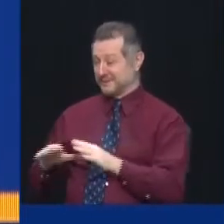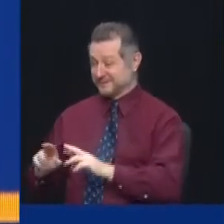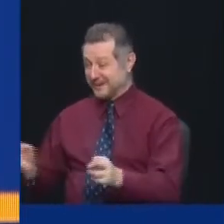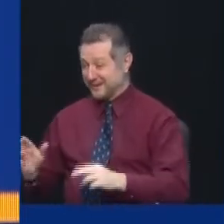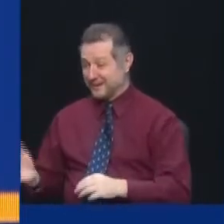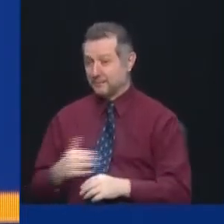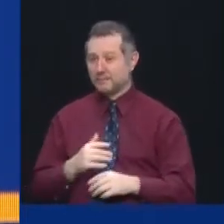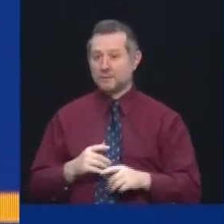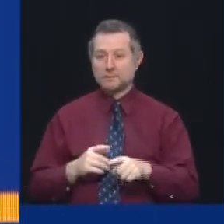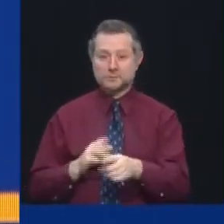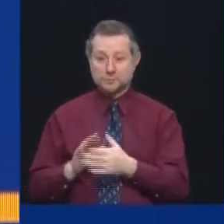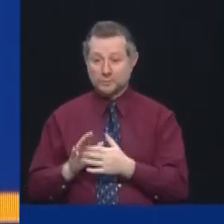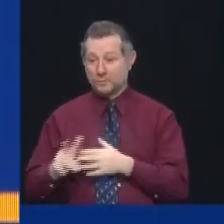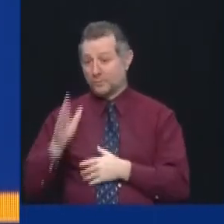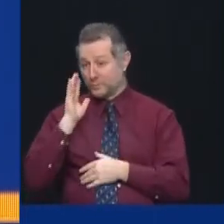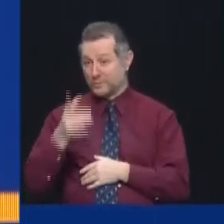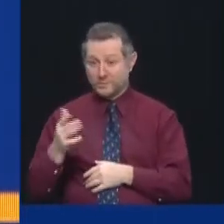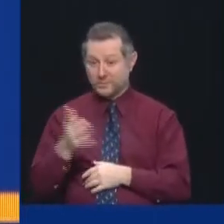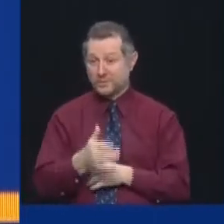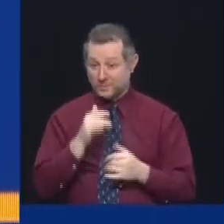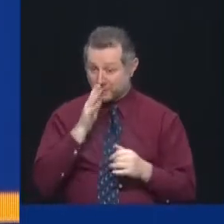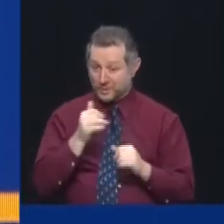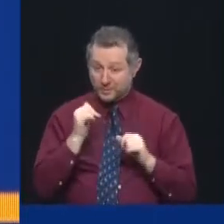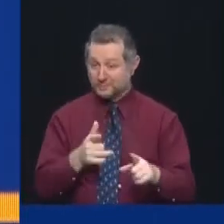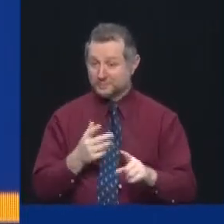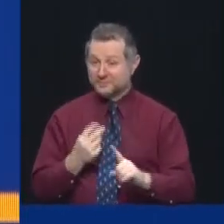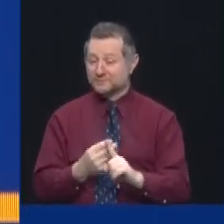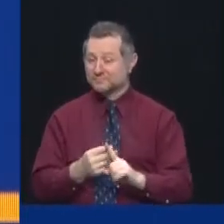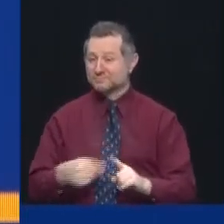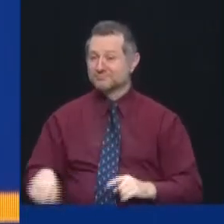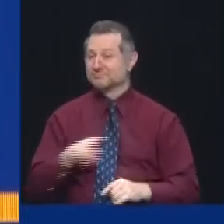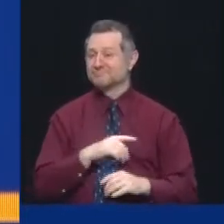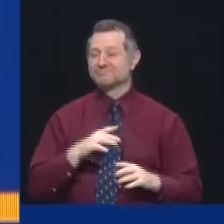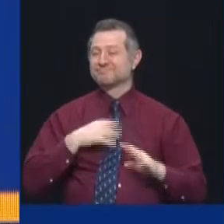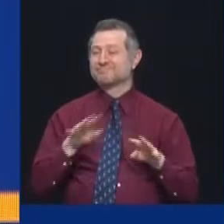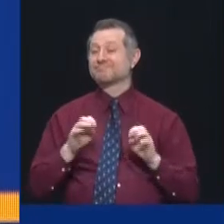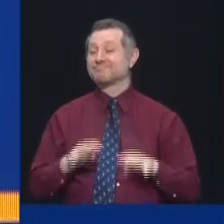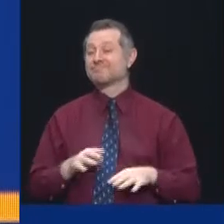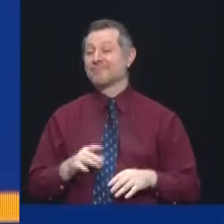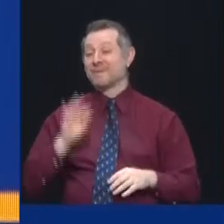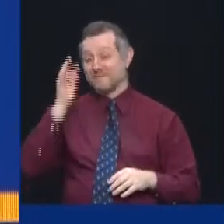up with a smart plan and a daring plan, the state of New York will fund it.